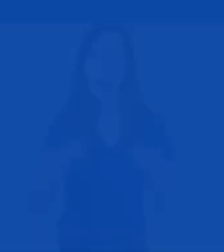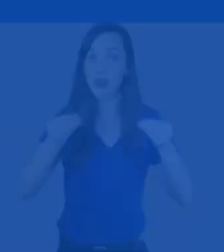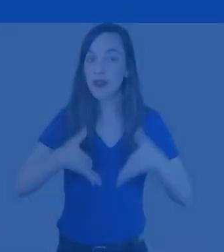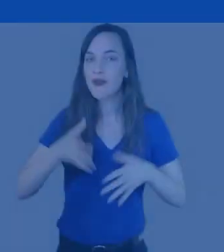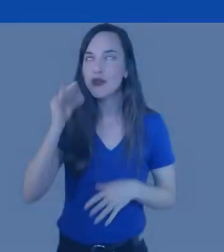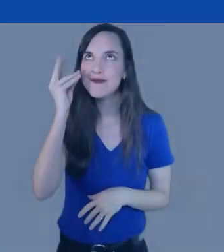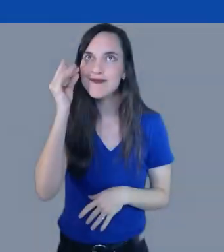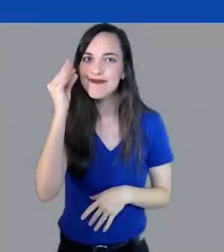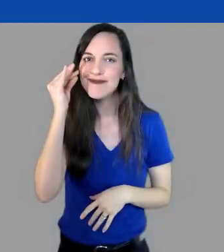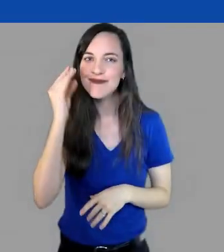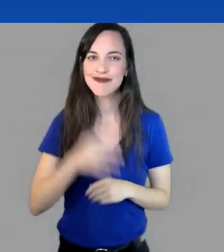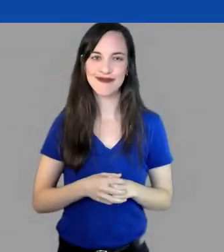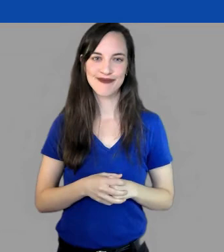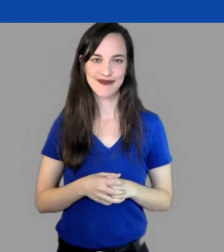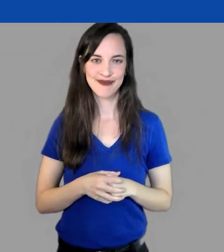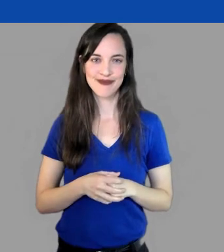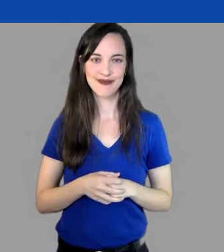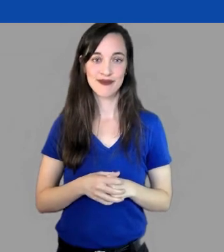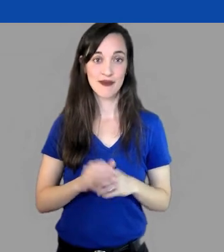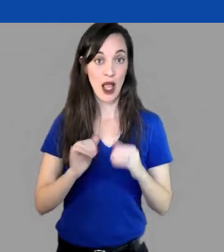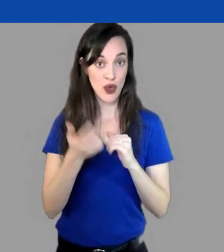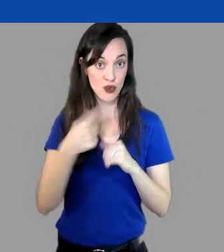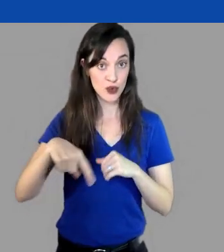We will leave you with this point to ponder